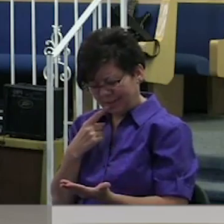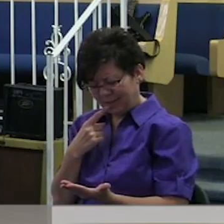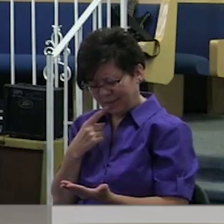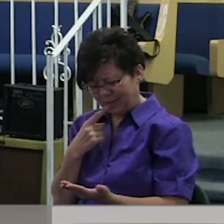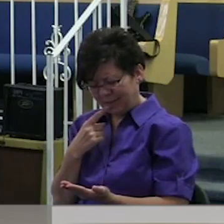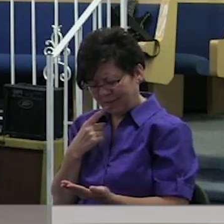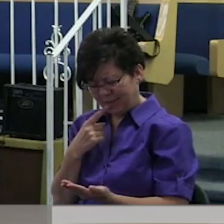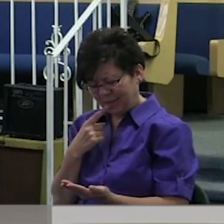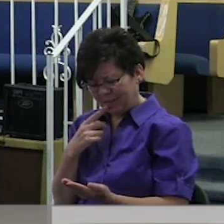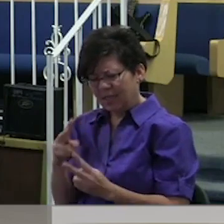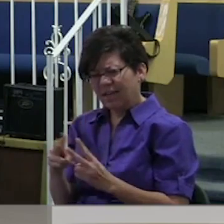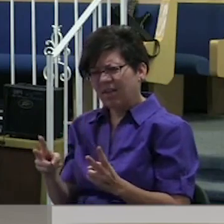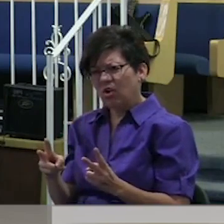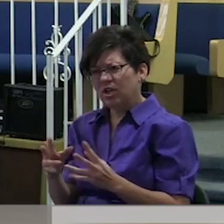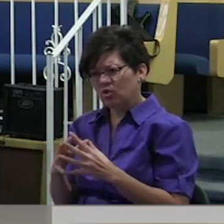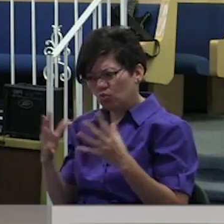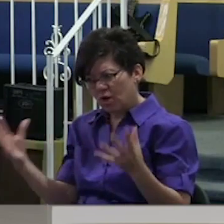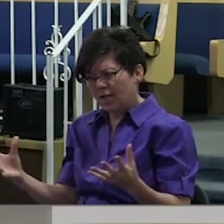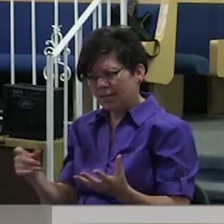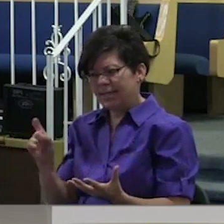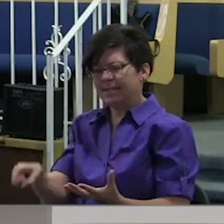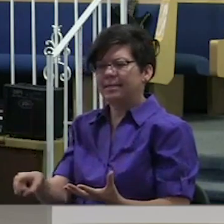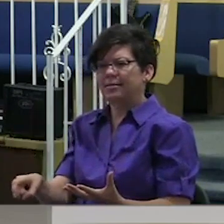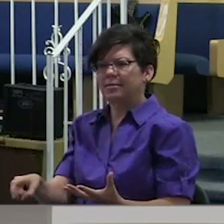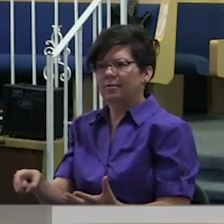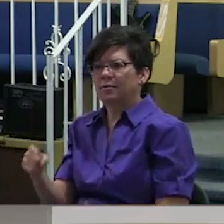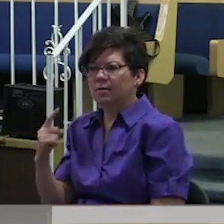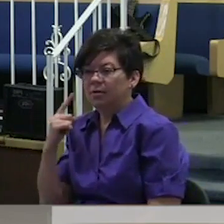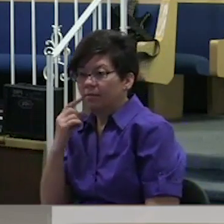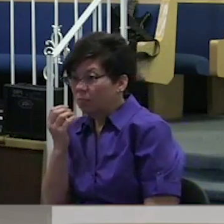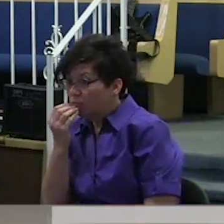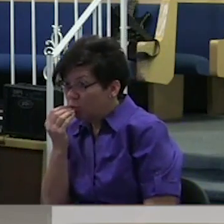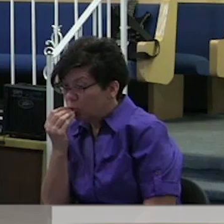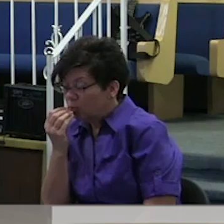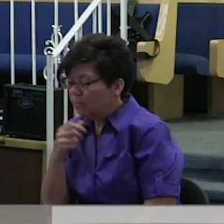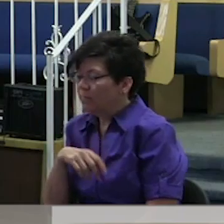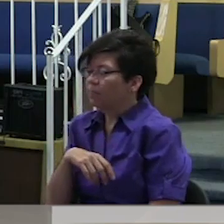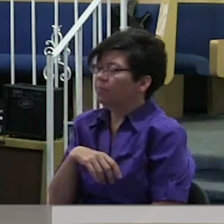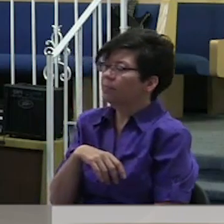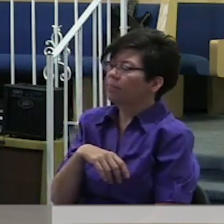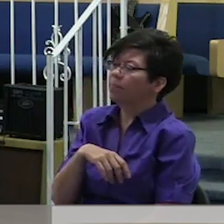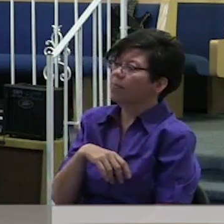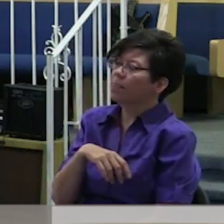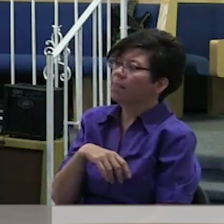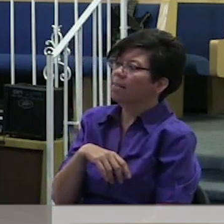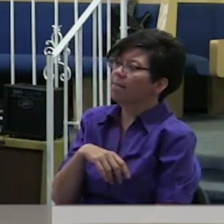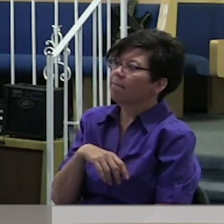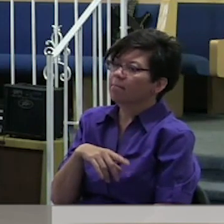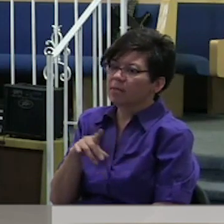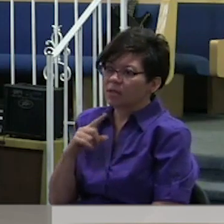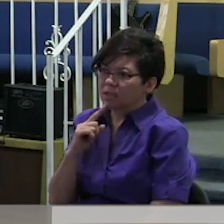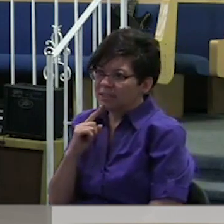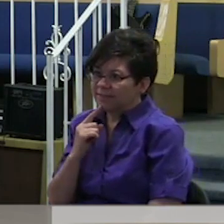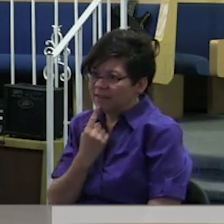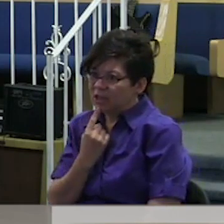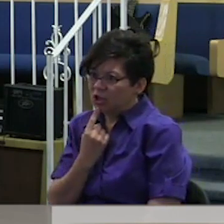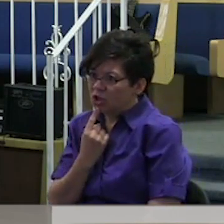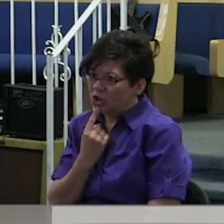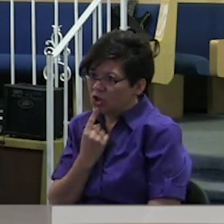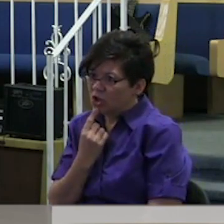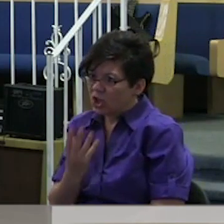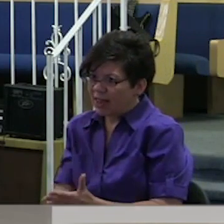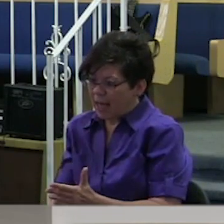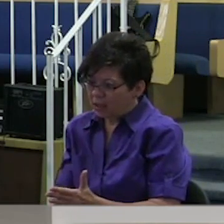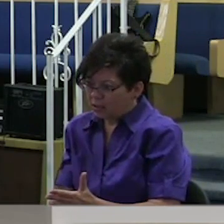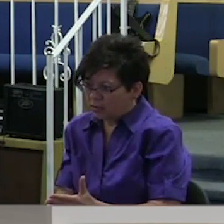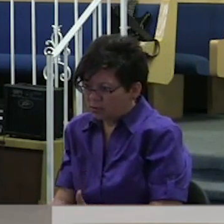a very great need for food. a severe lack